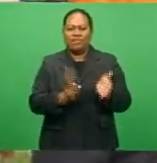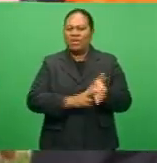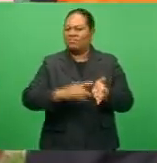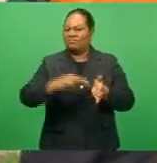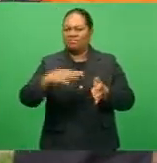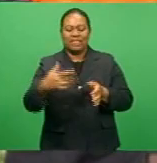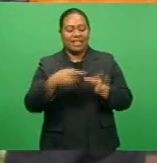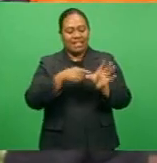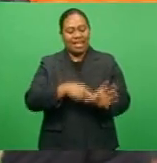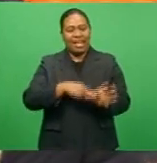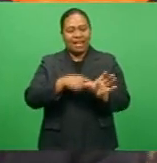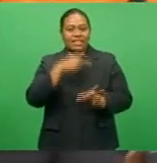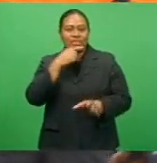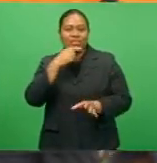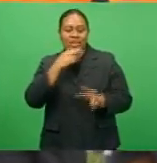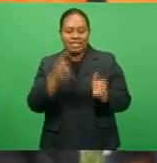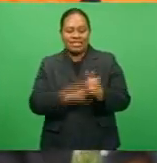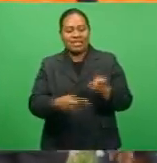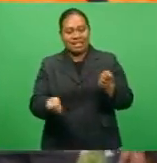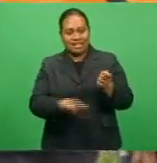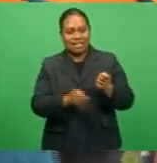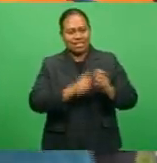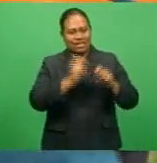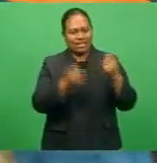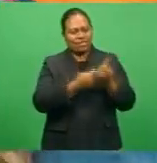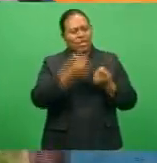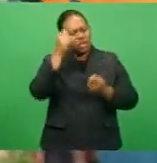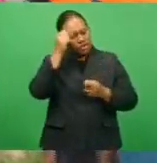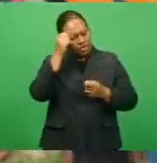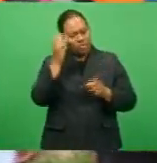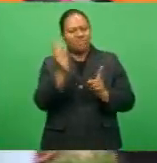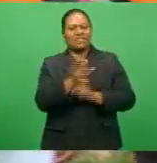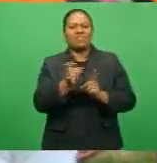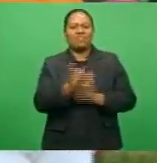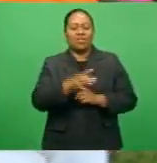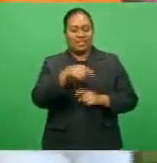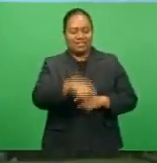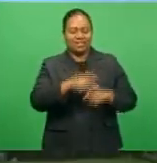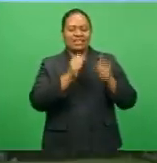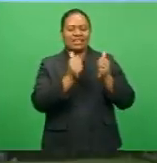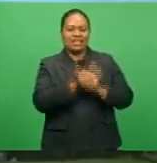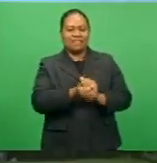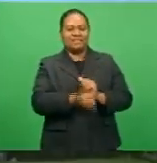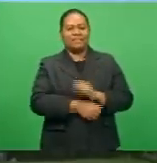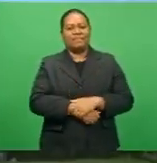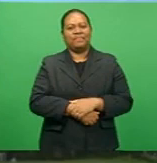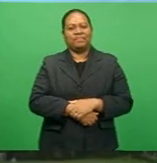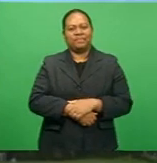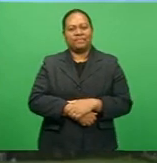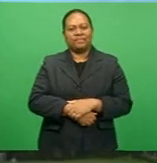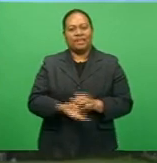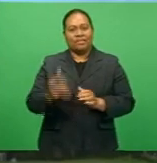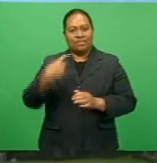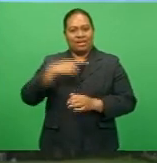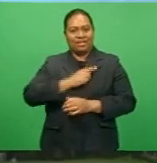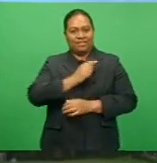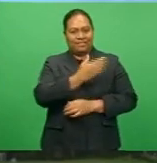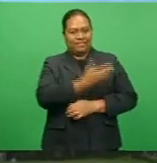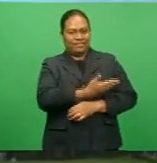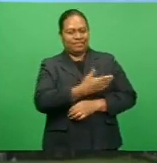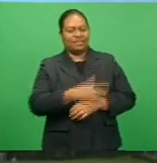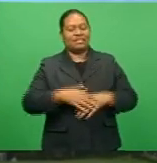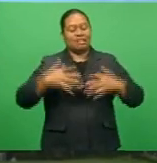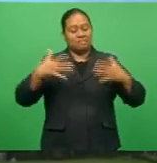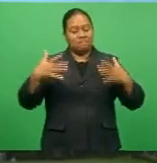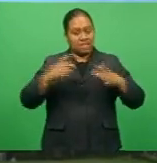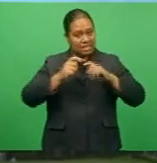the youngest player in the Naita Series side, knows how important this game is. Whenever you're playing with a big team like